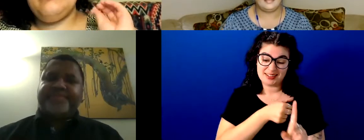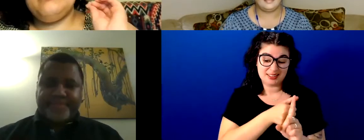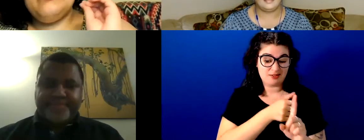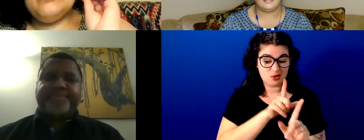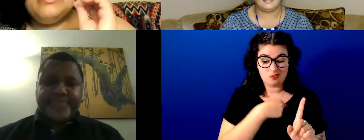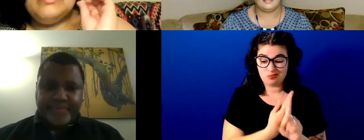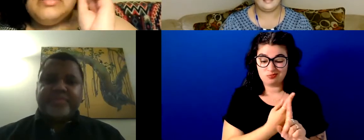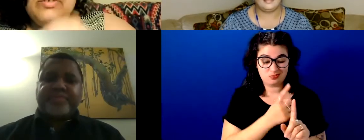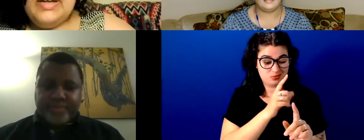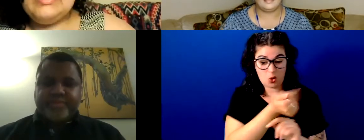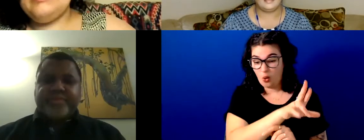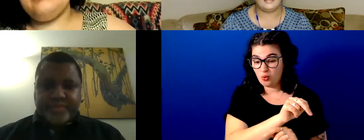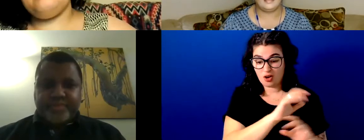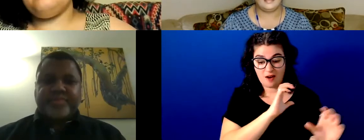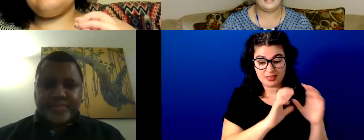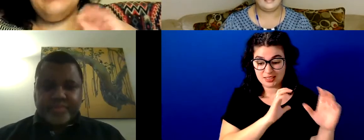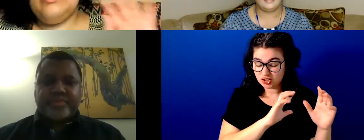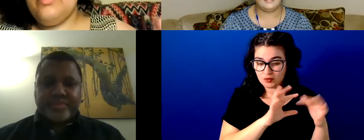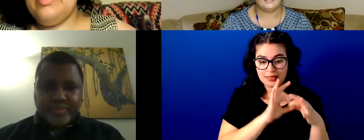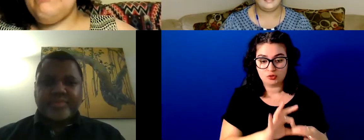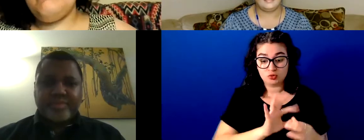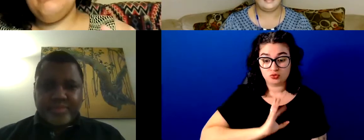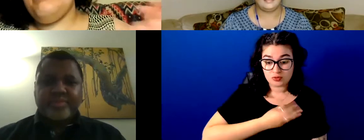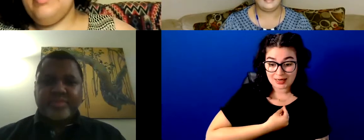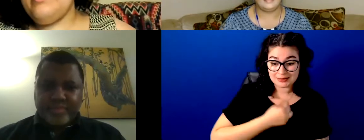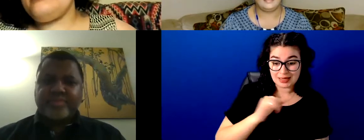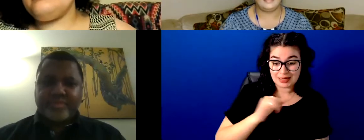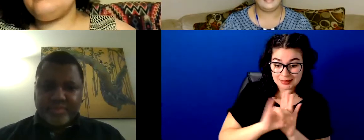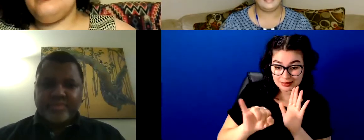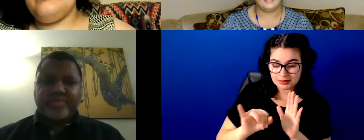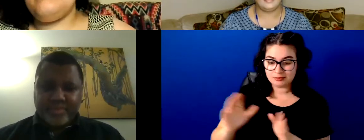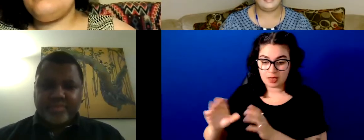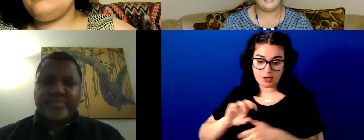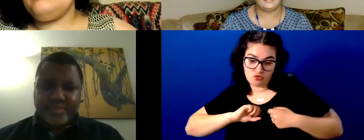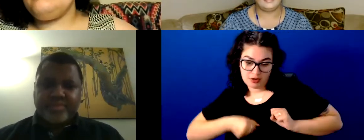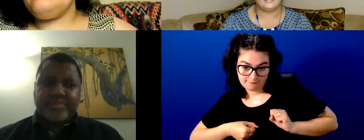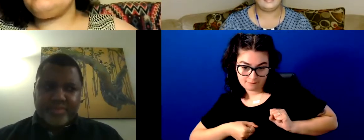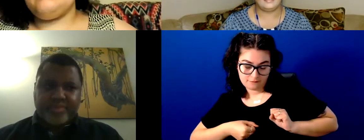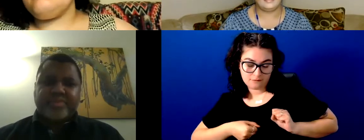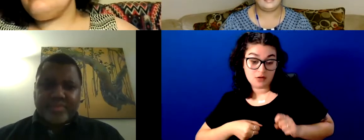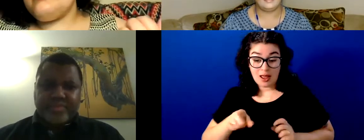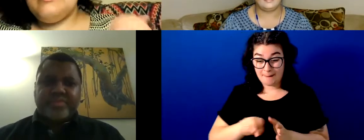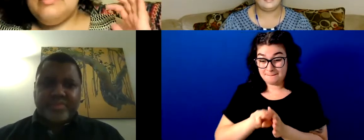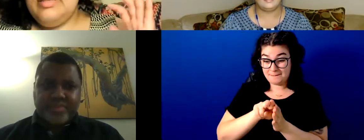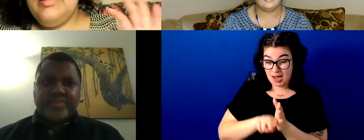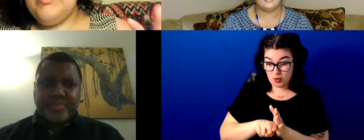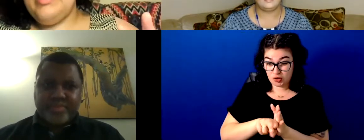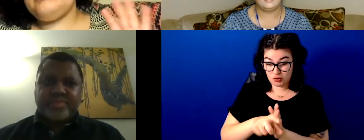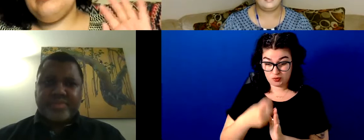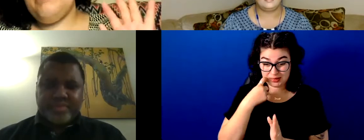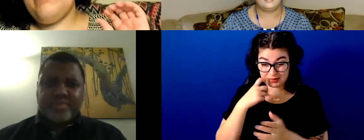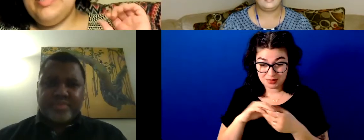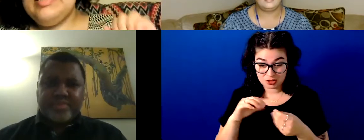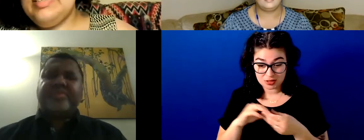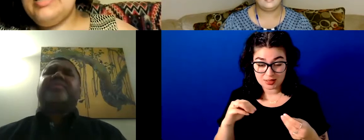like trans identities and grief and burials. Just like the implication